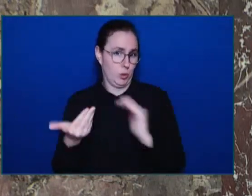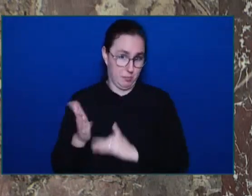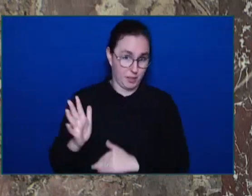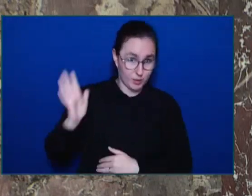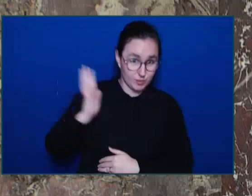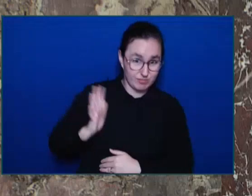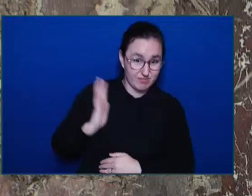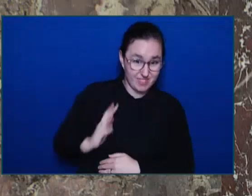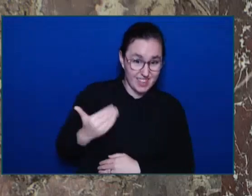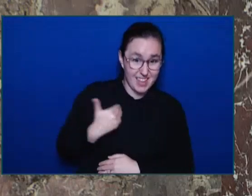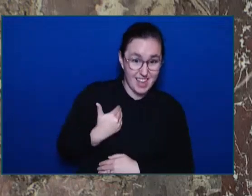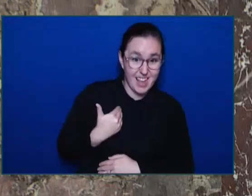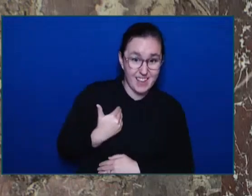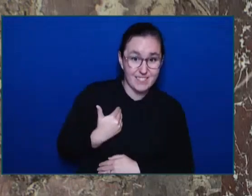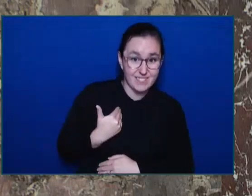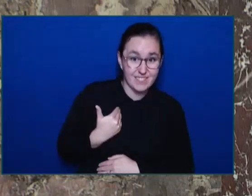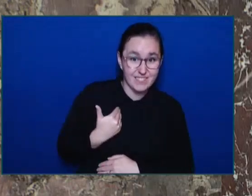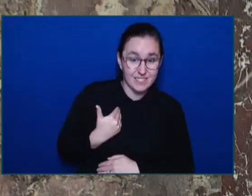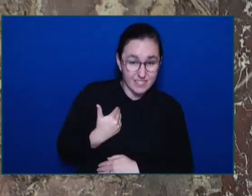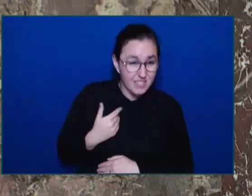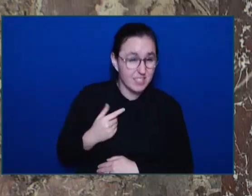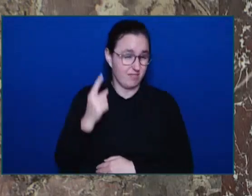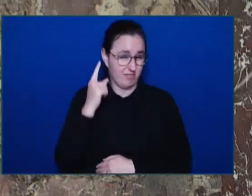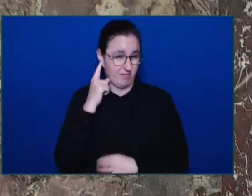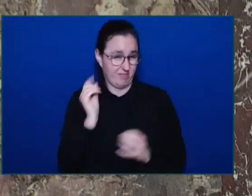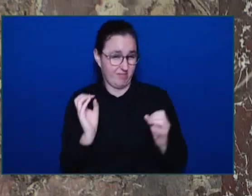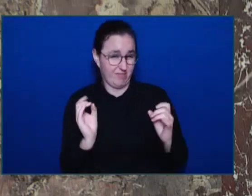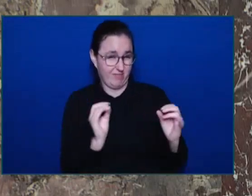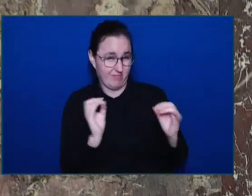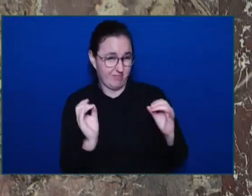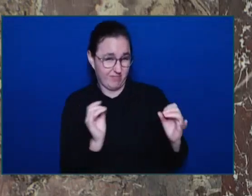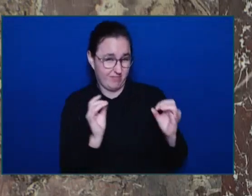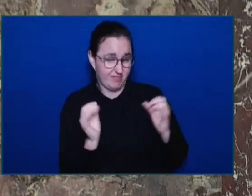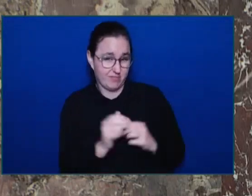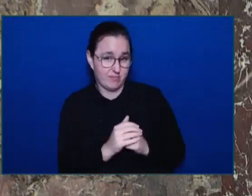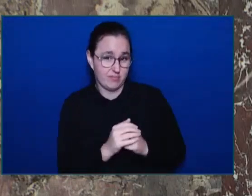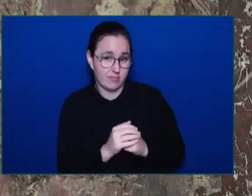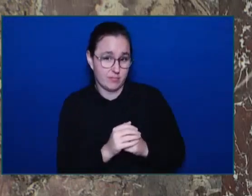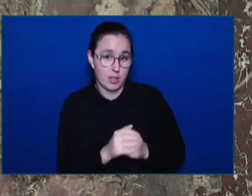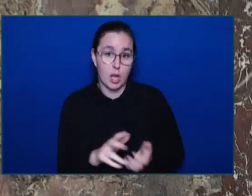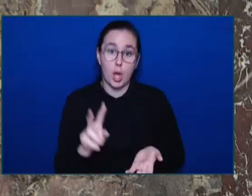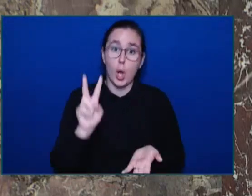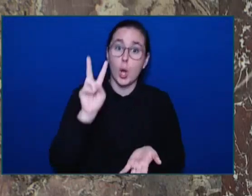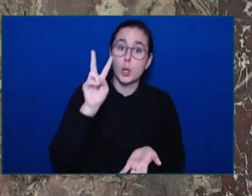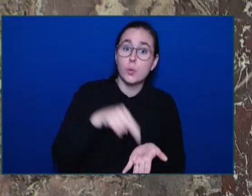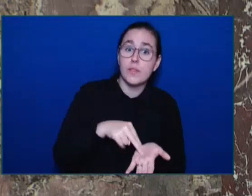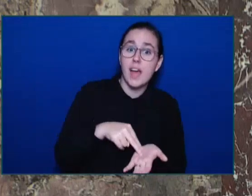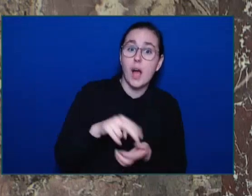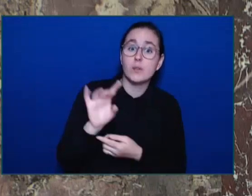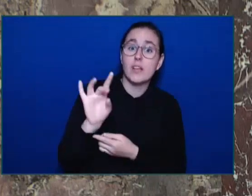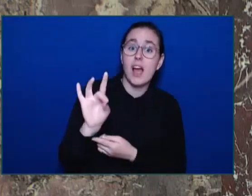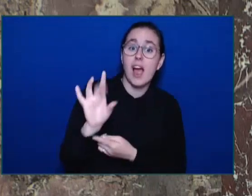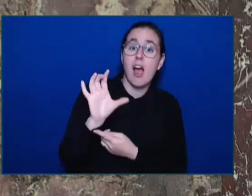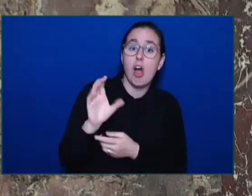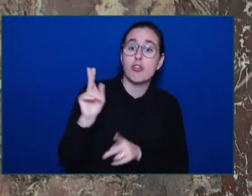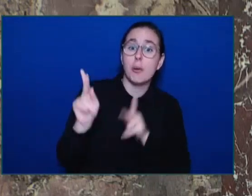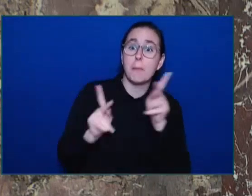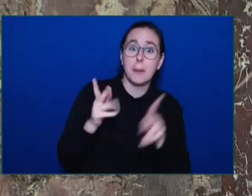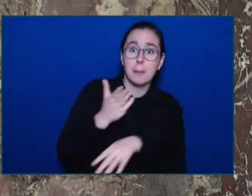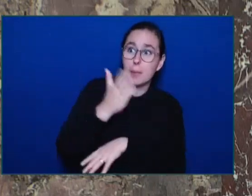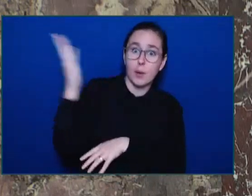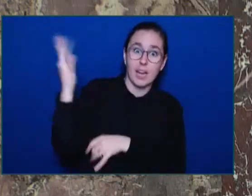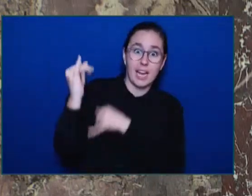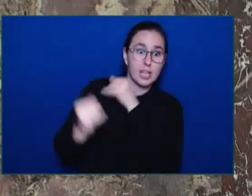We have 2,800 internationally trained workers ready to go to work in BC, working with the College of Nurses.